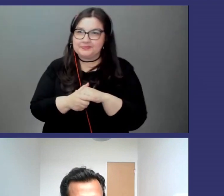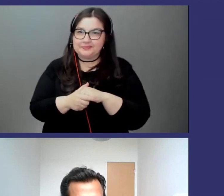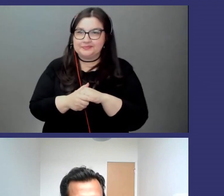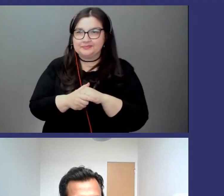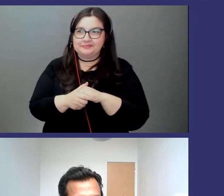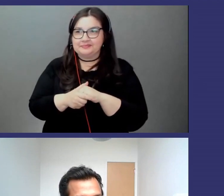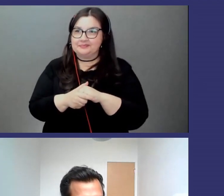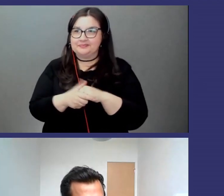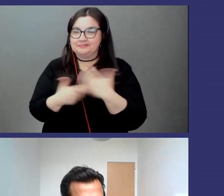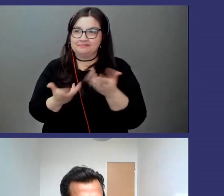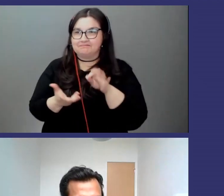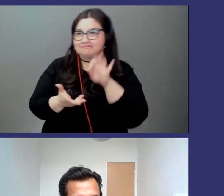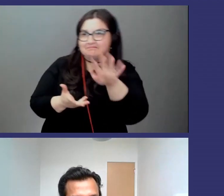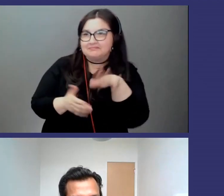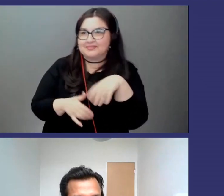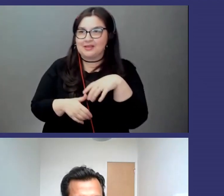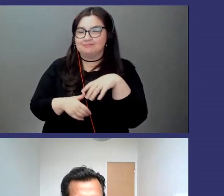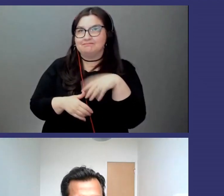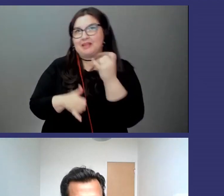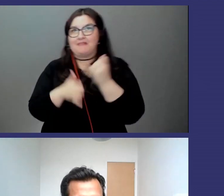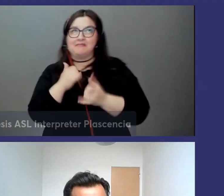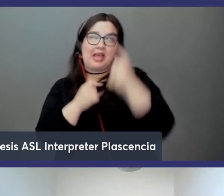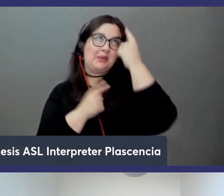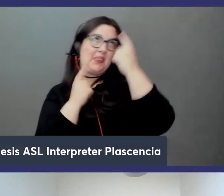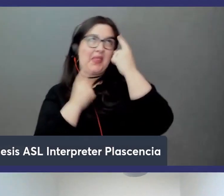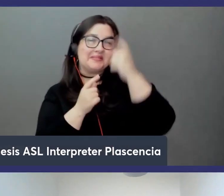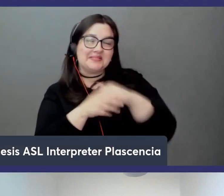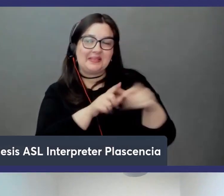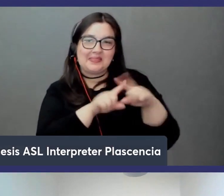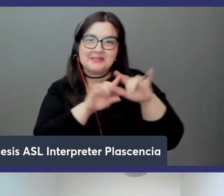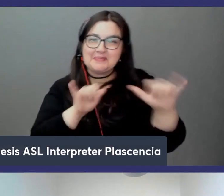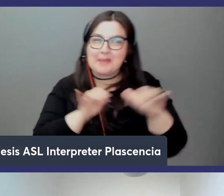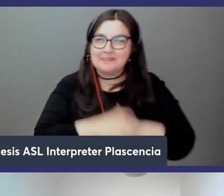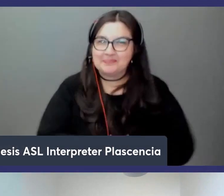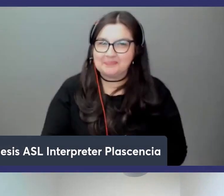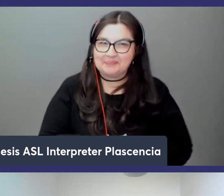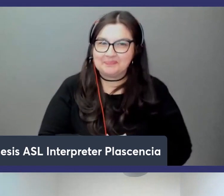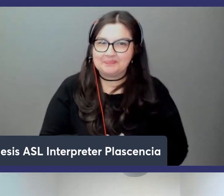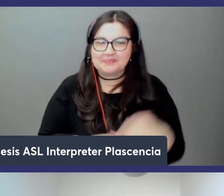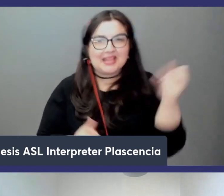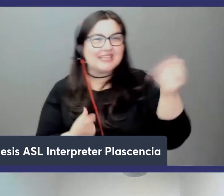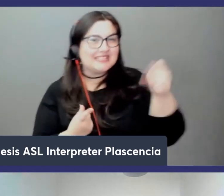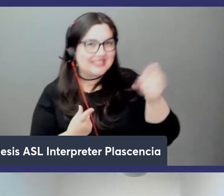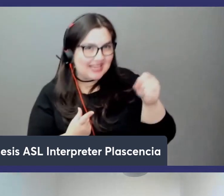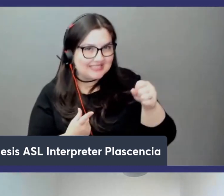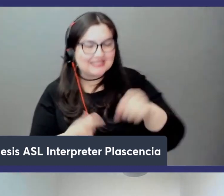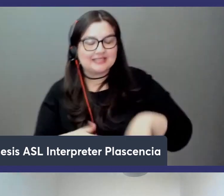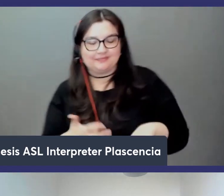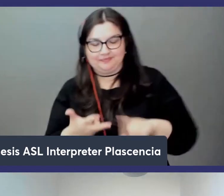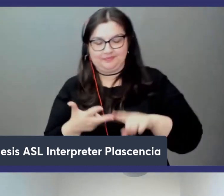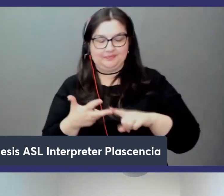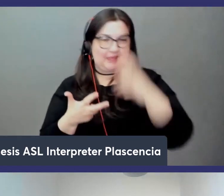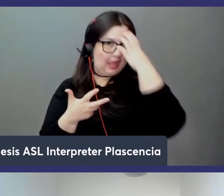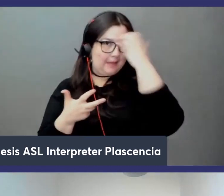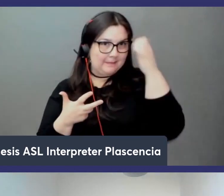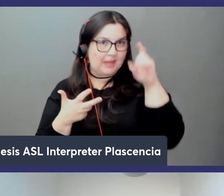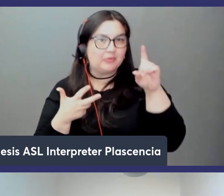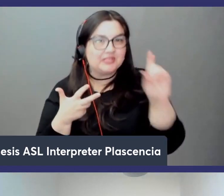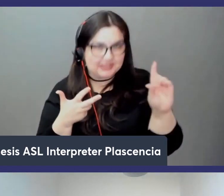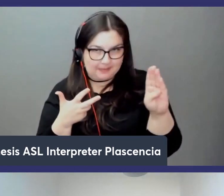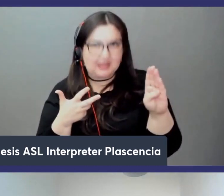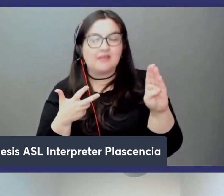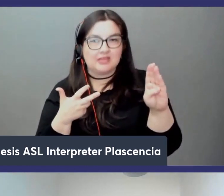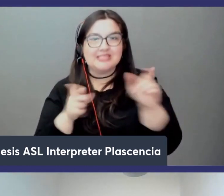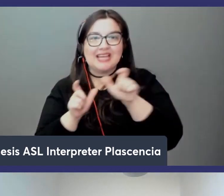some some final thoughts at the same time yeah so memory db is priced uh is an instance